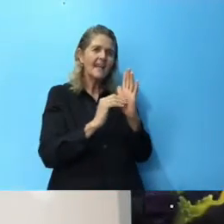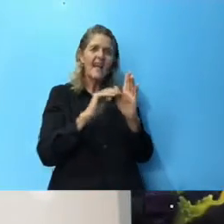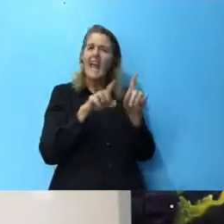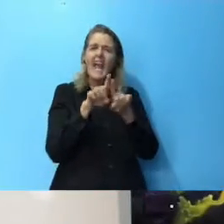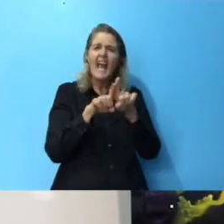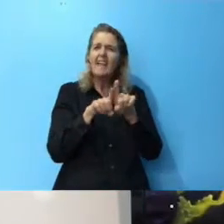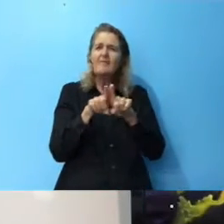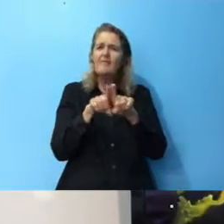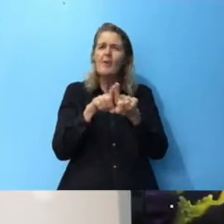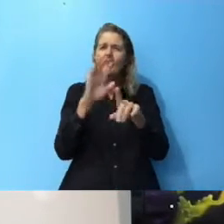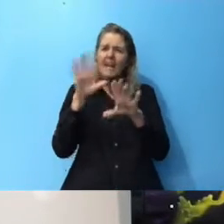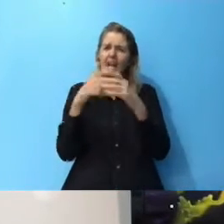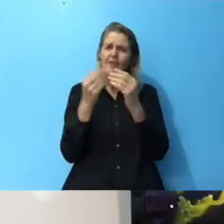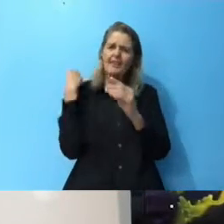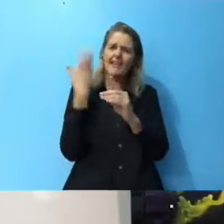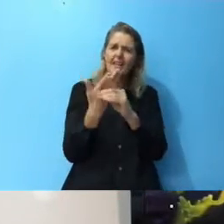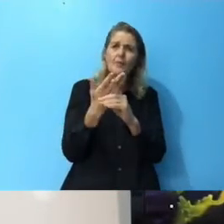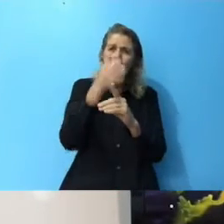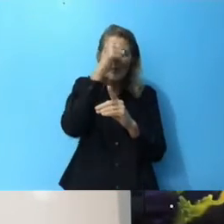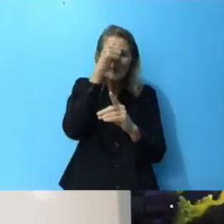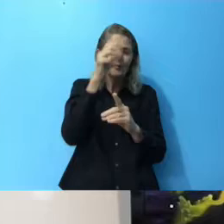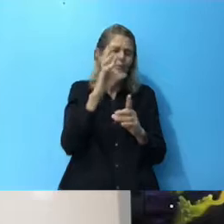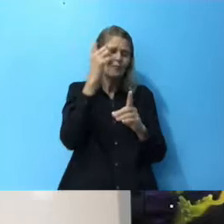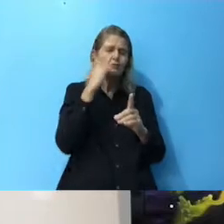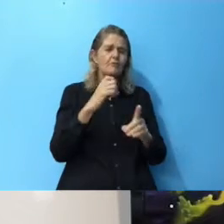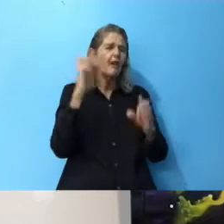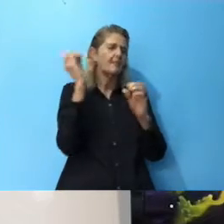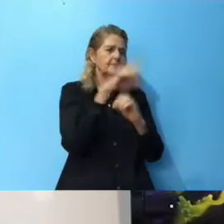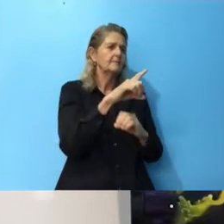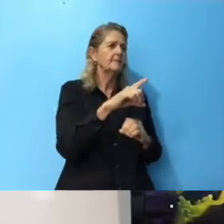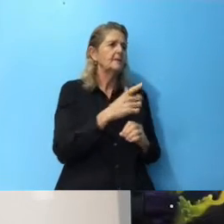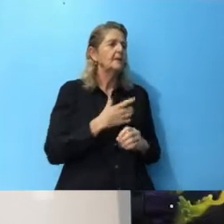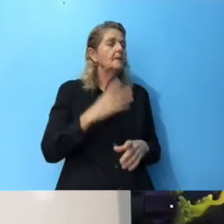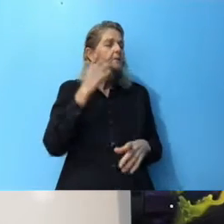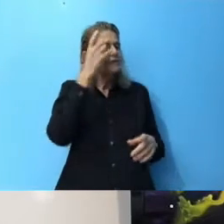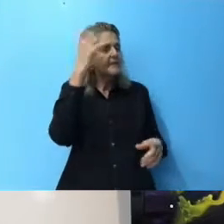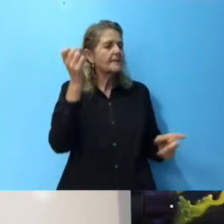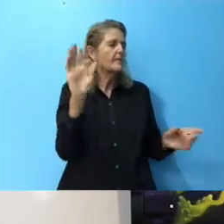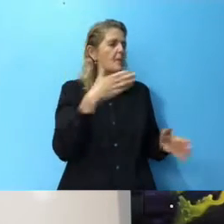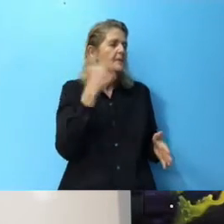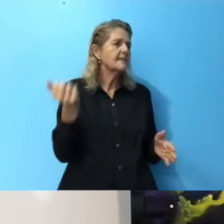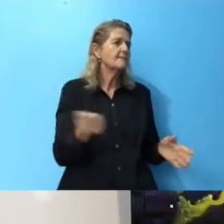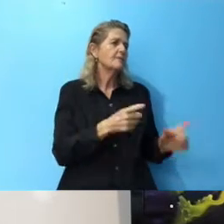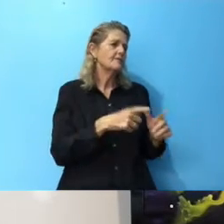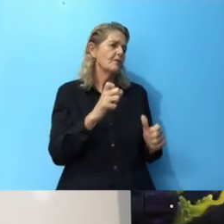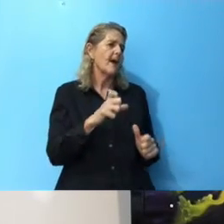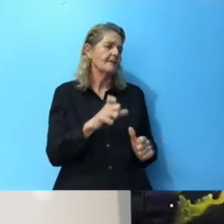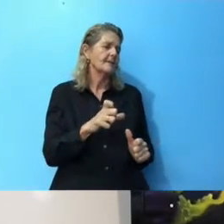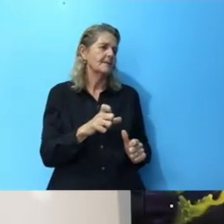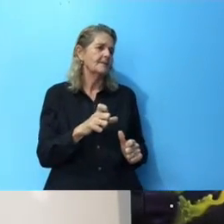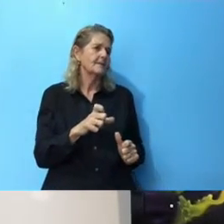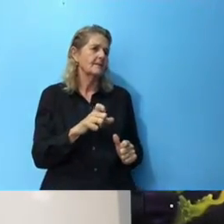go. Definitely a little bit less controlled than some of the other stuff we've done, but that's when you discover all these kind of beautiful accidents where the spray